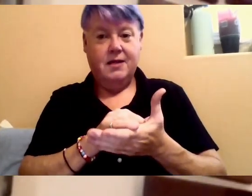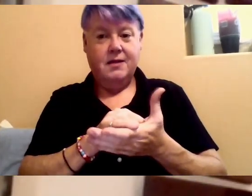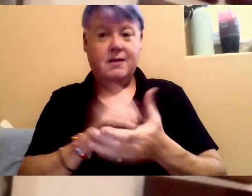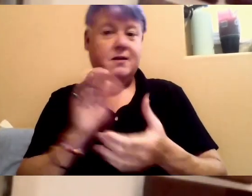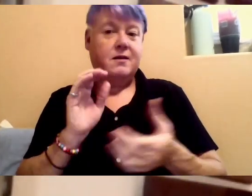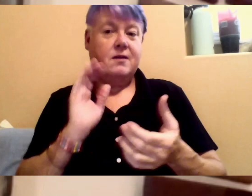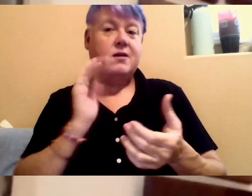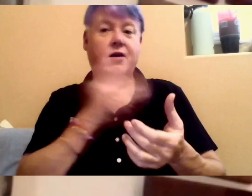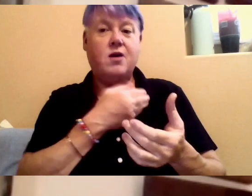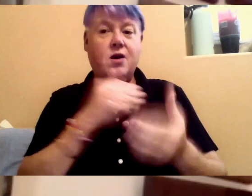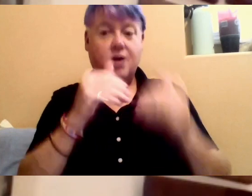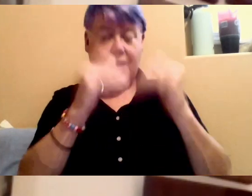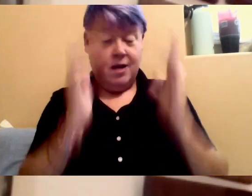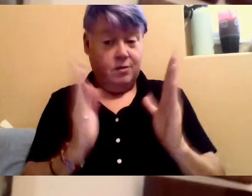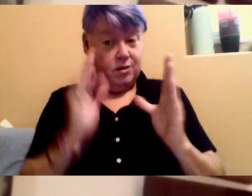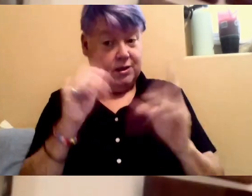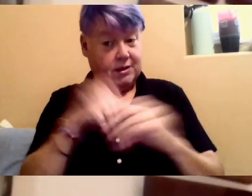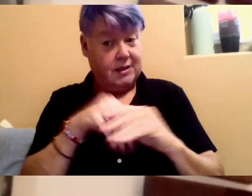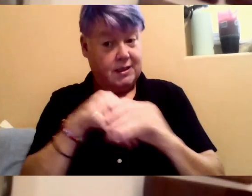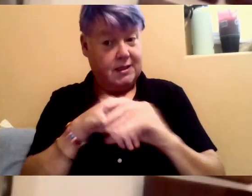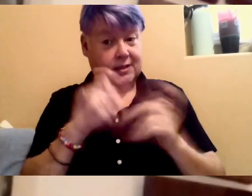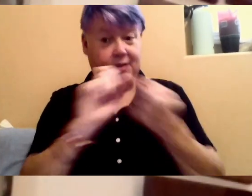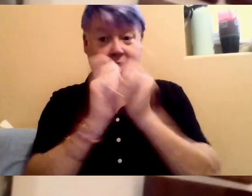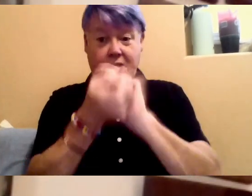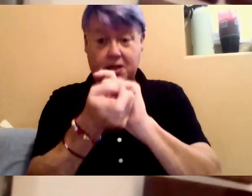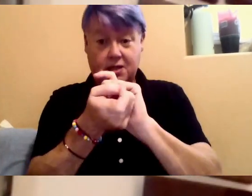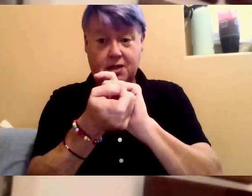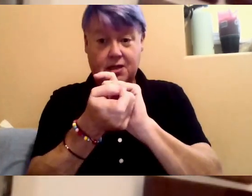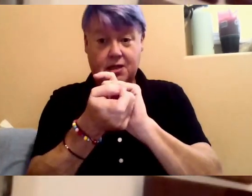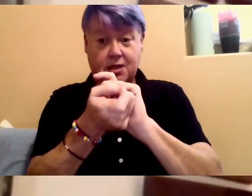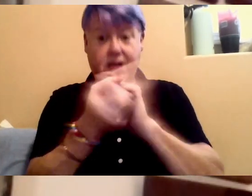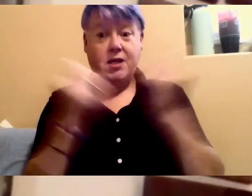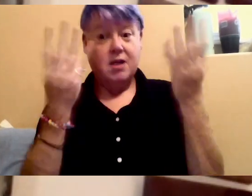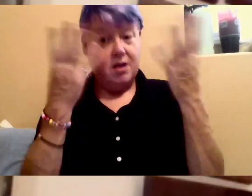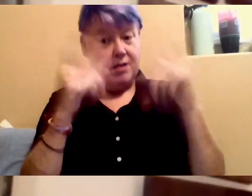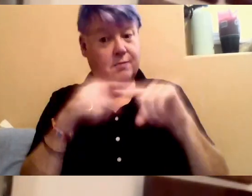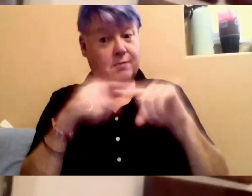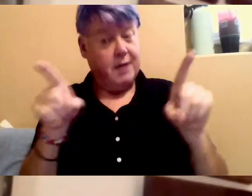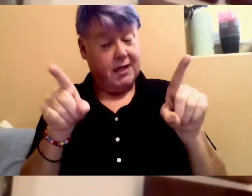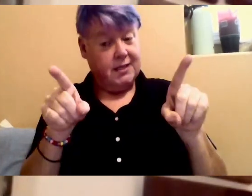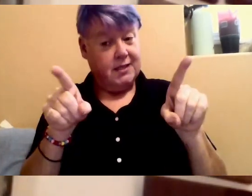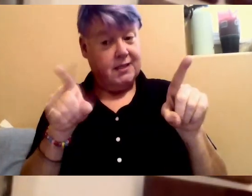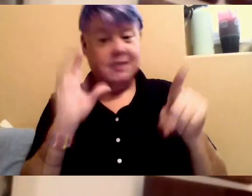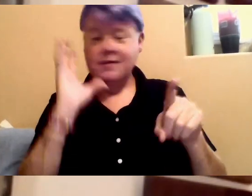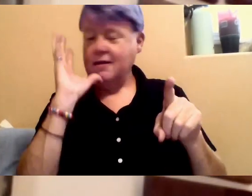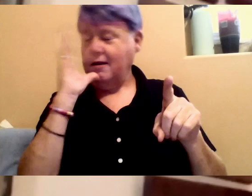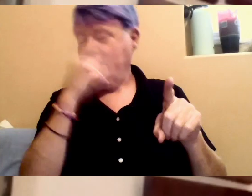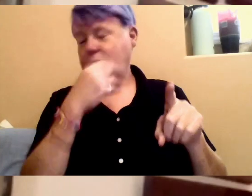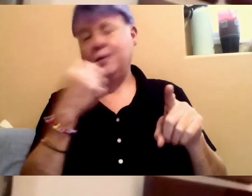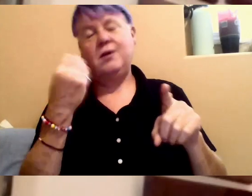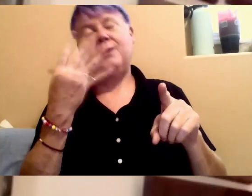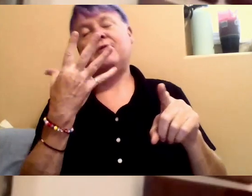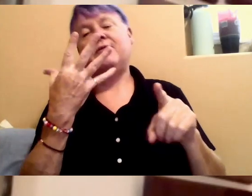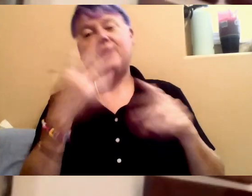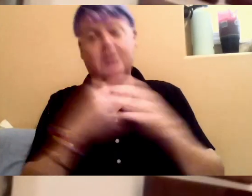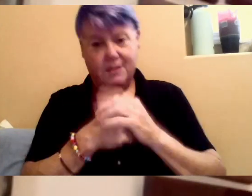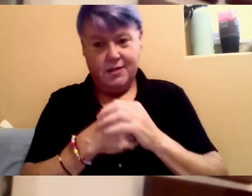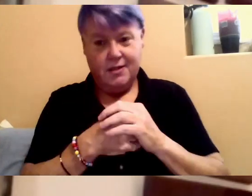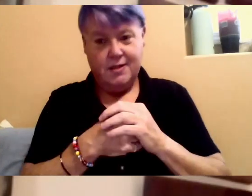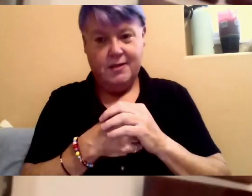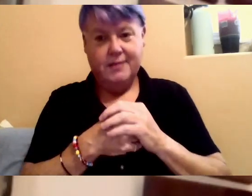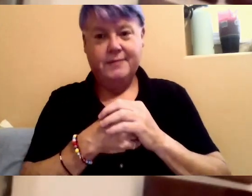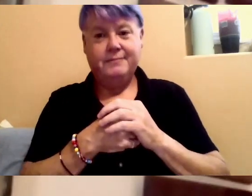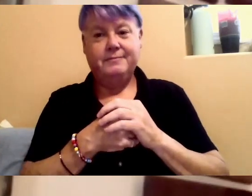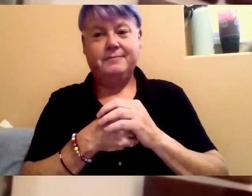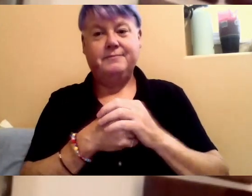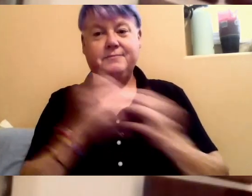our cottage is in, has changed a lot, but the landscape has not. That is still there. And if you